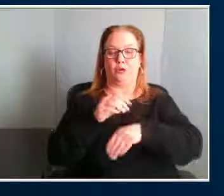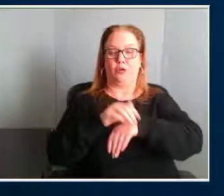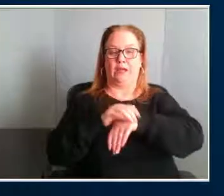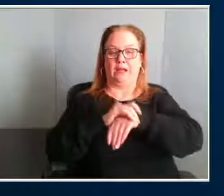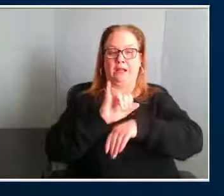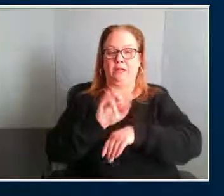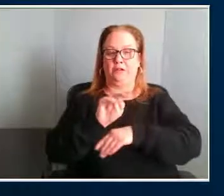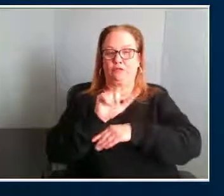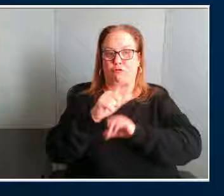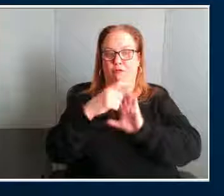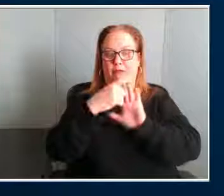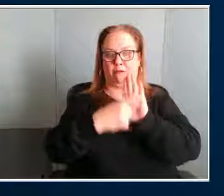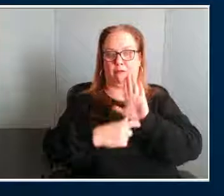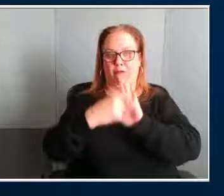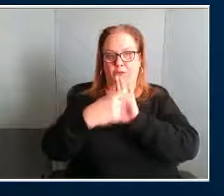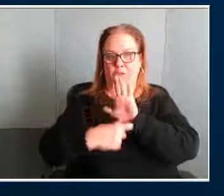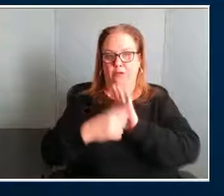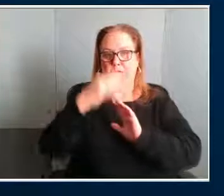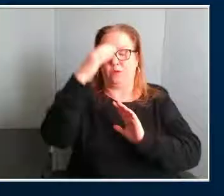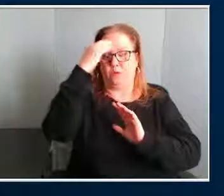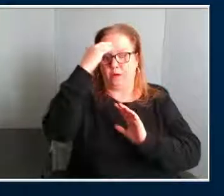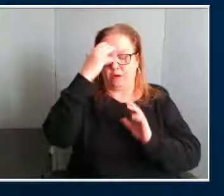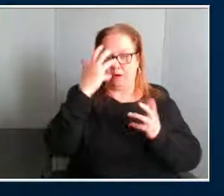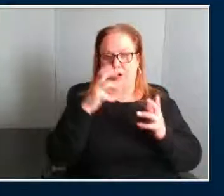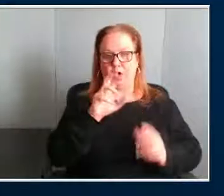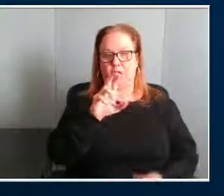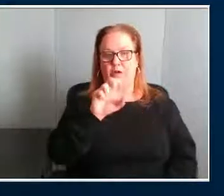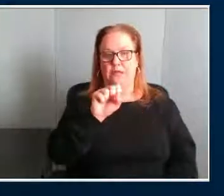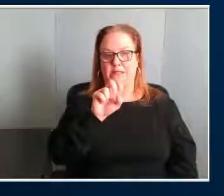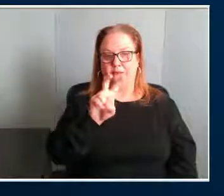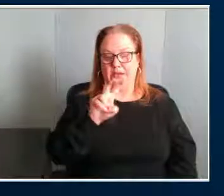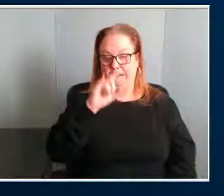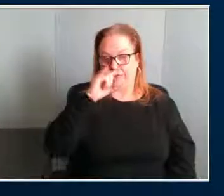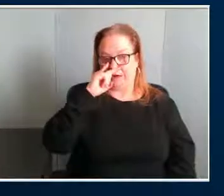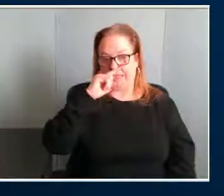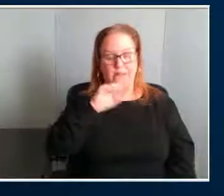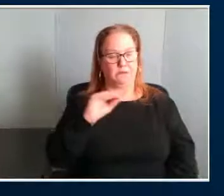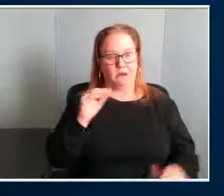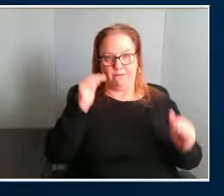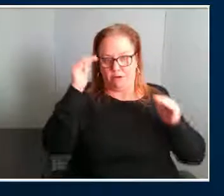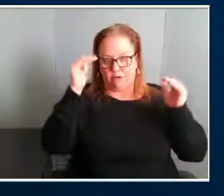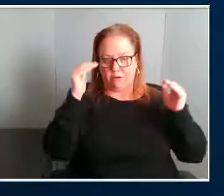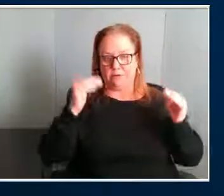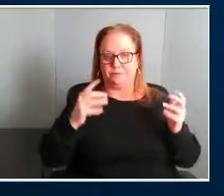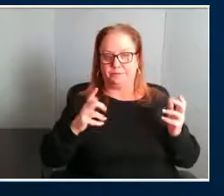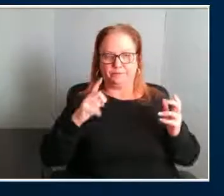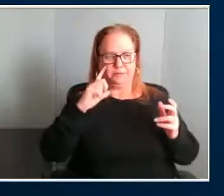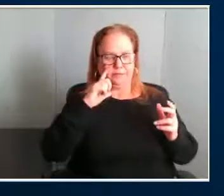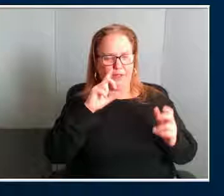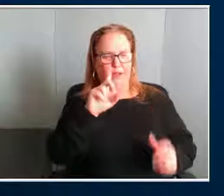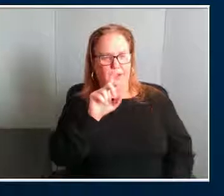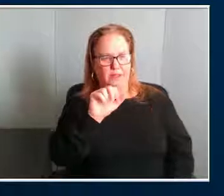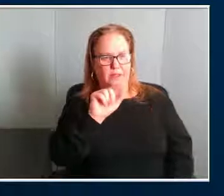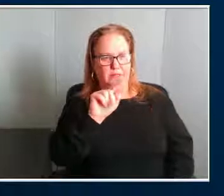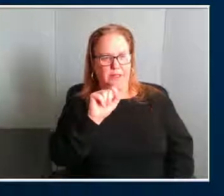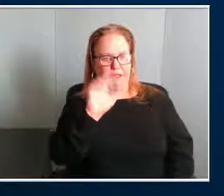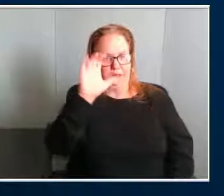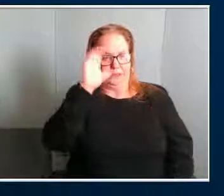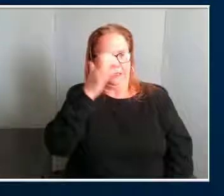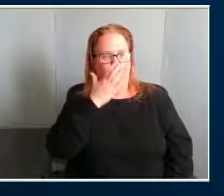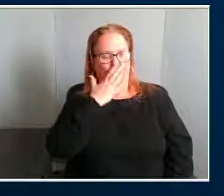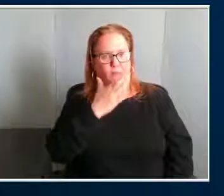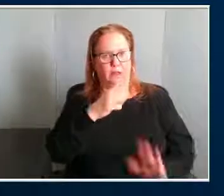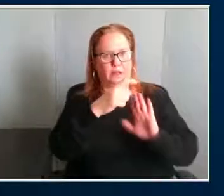in there about it. We know there's already an RSV vaccine for kids, not for adults. I thought the data looked pretty good in the journal articles.